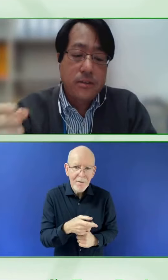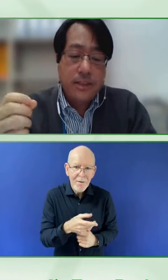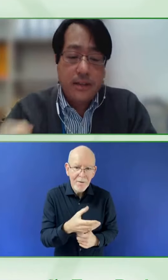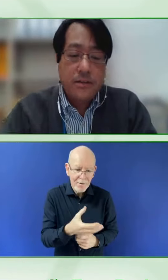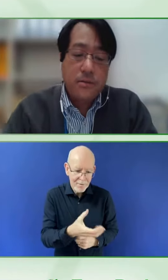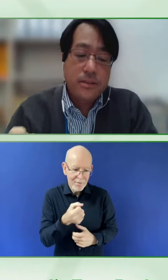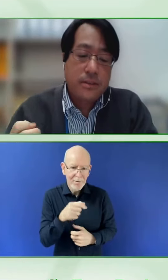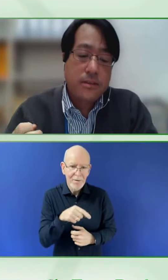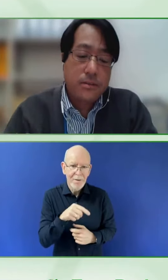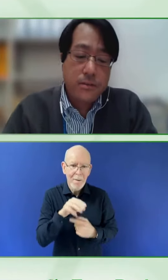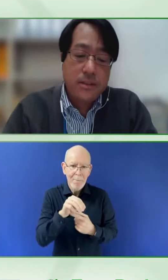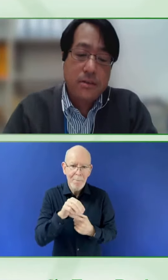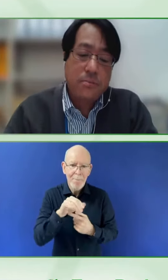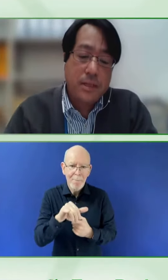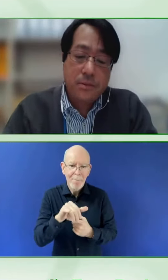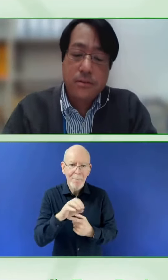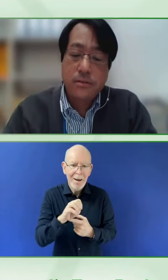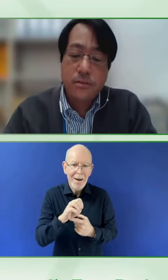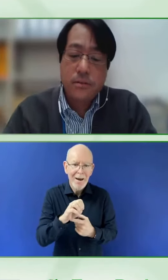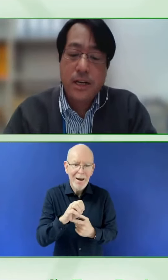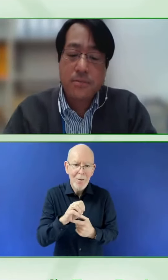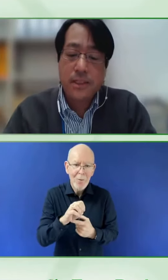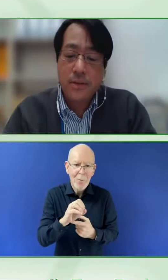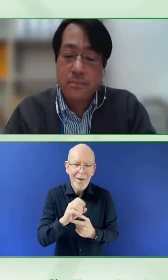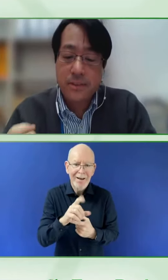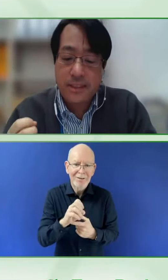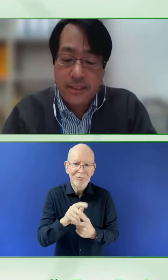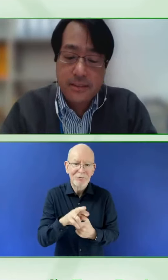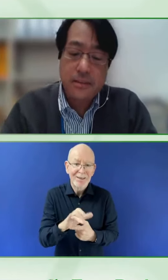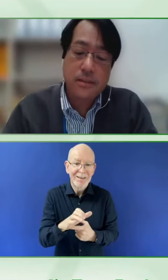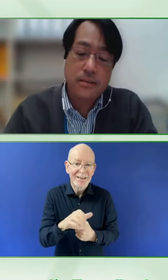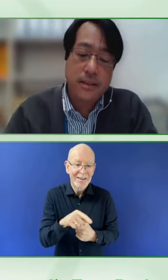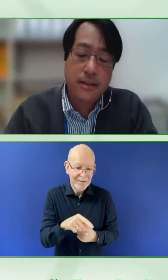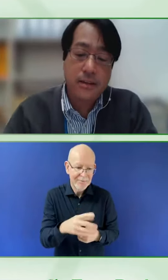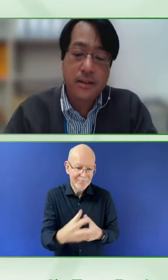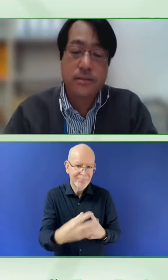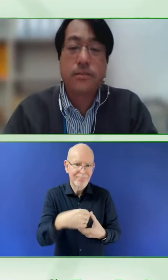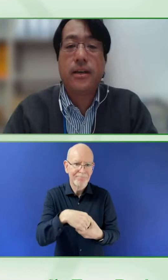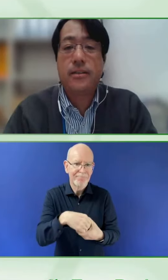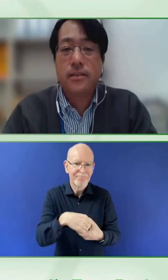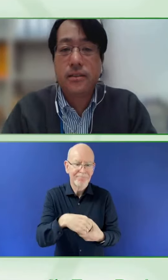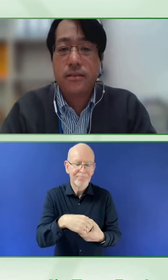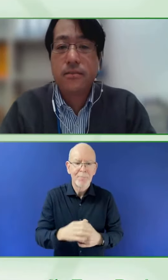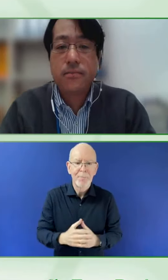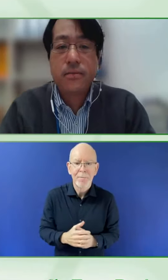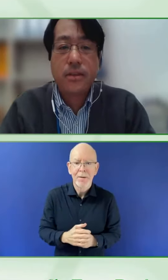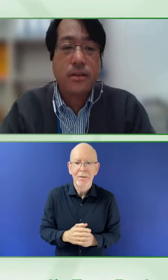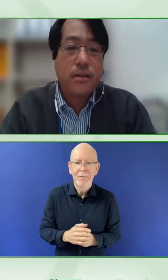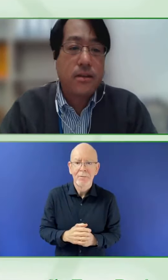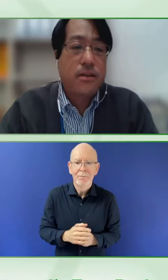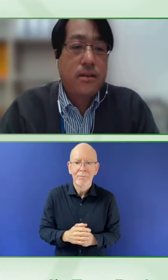We want to turn over the future of people who have given up thinking they can't do anything.